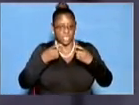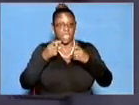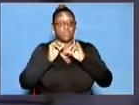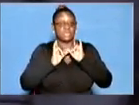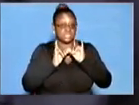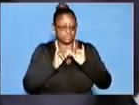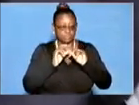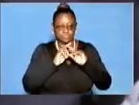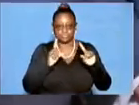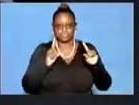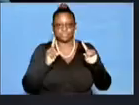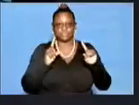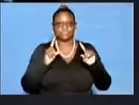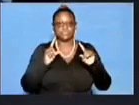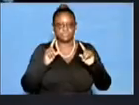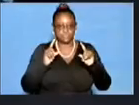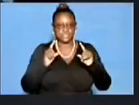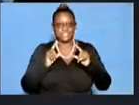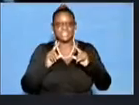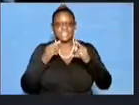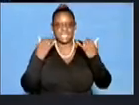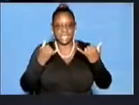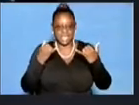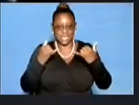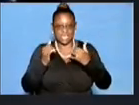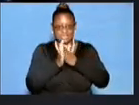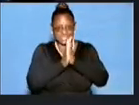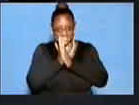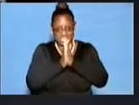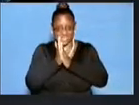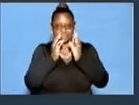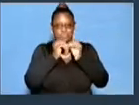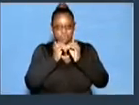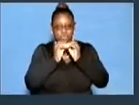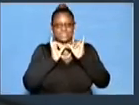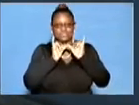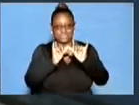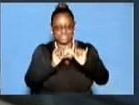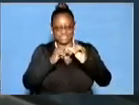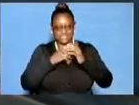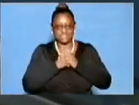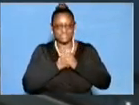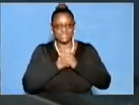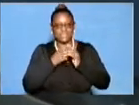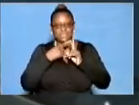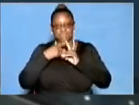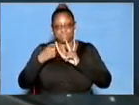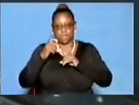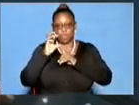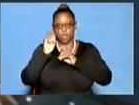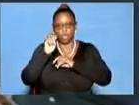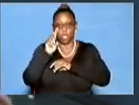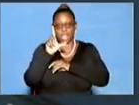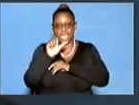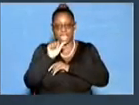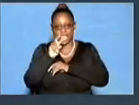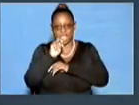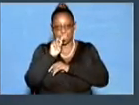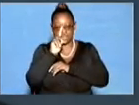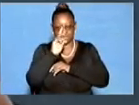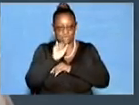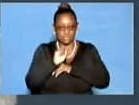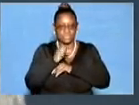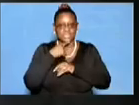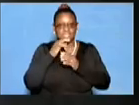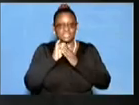but I can say it does add fuel to the tank to continue. From Orlando, Florida, the Prime Minister is expected